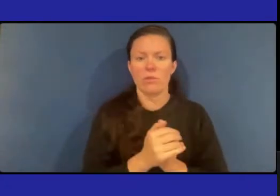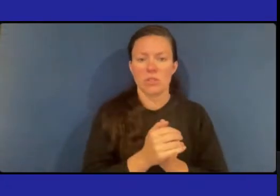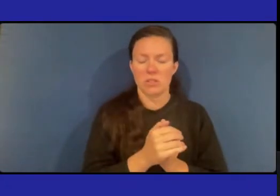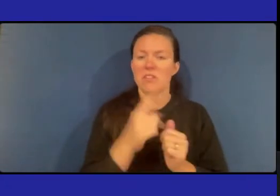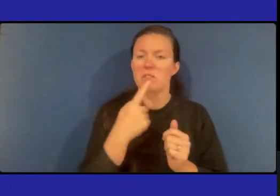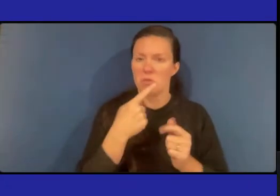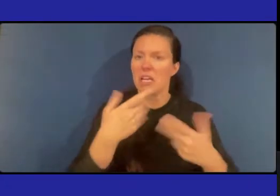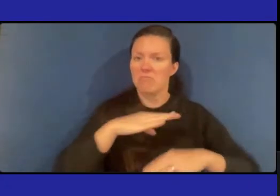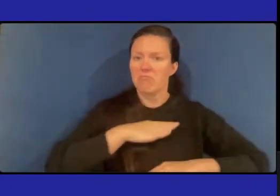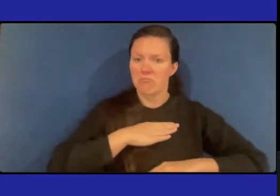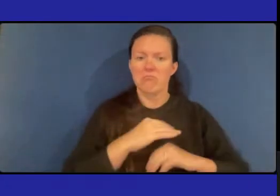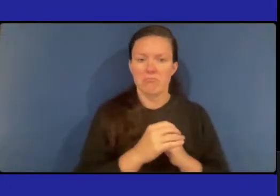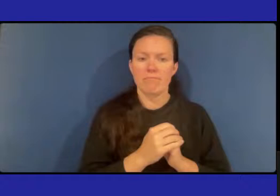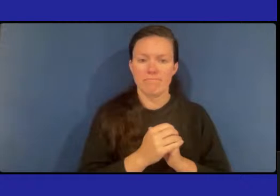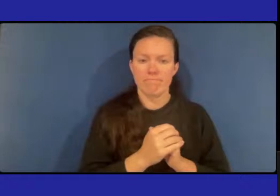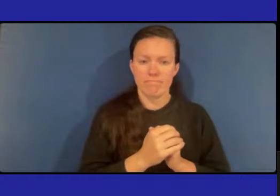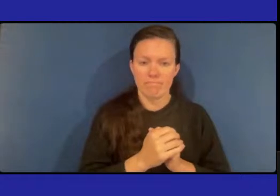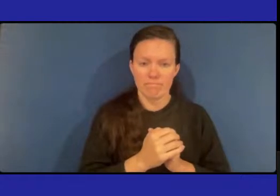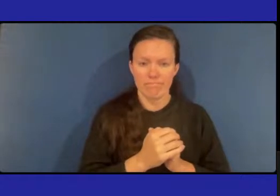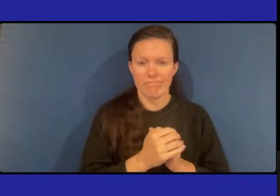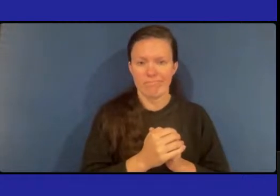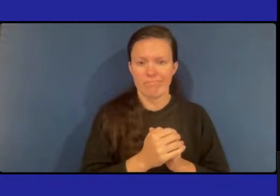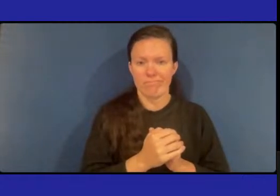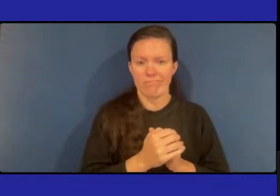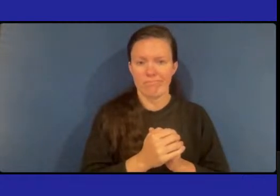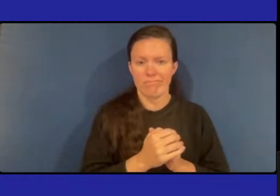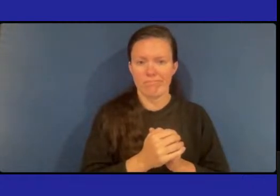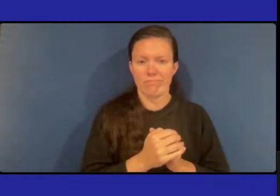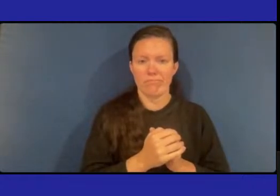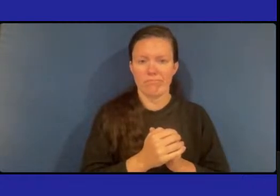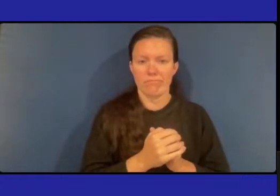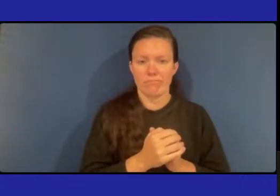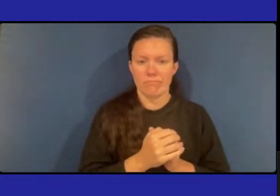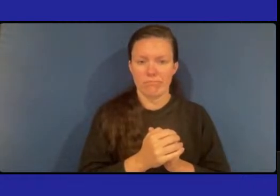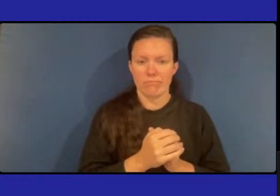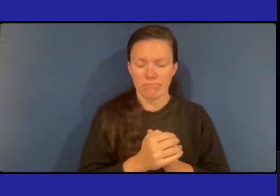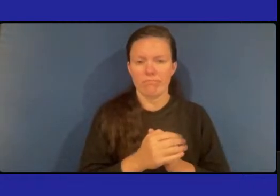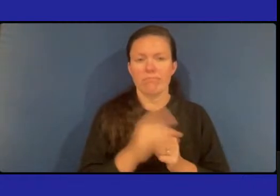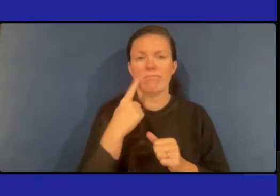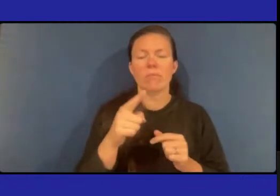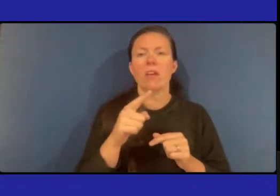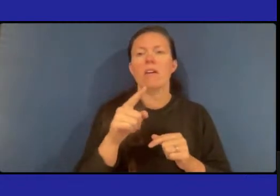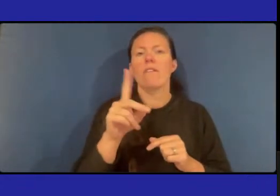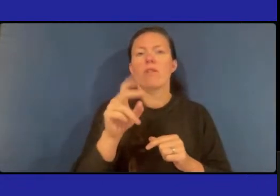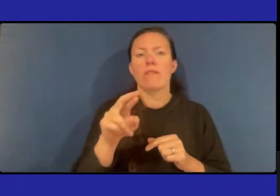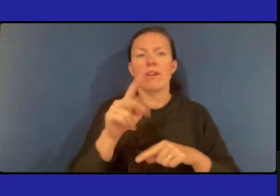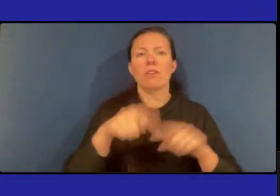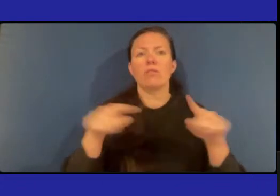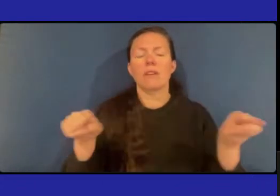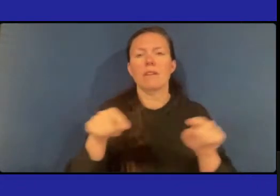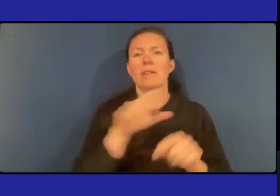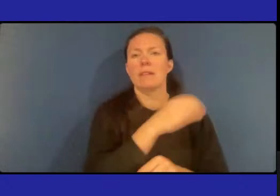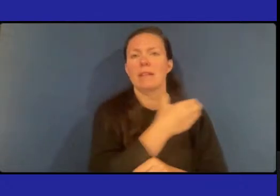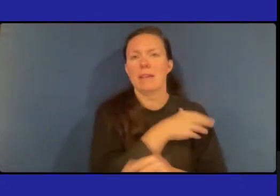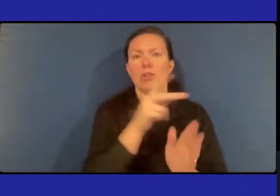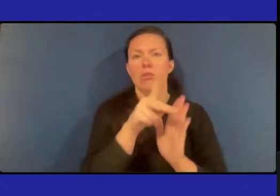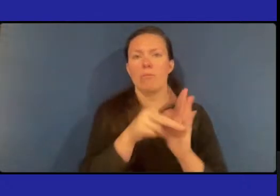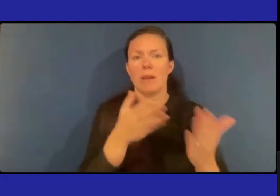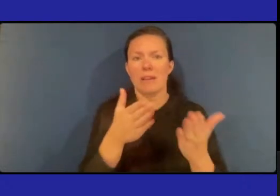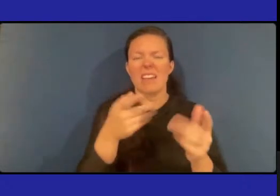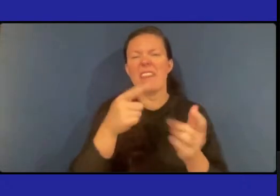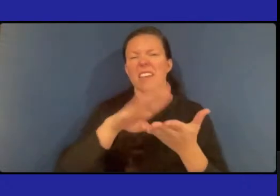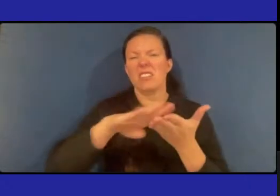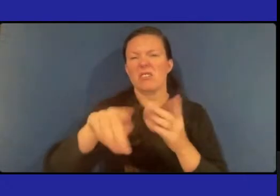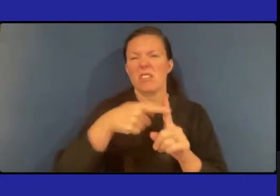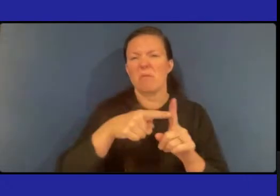Here's the vendor diversity page pursuant to the vendor diversity policy. Clinical services such as these are exempt from the vendor